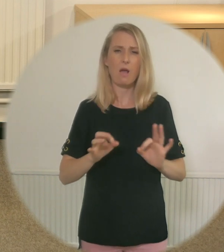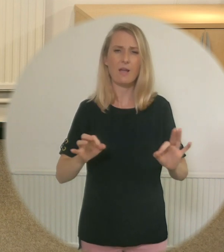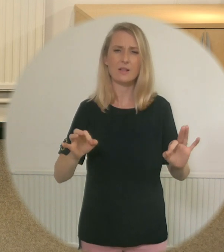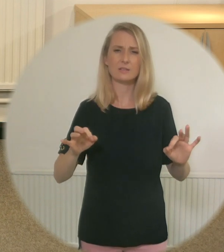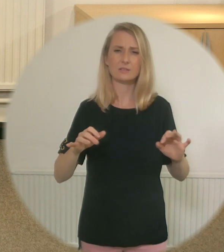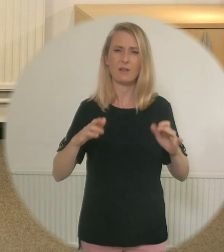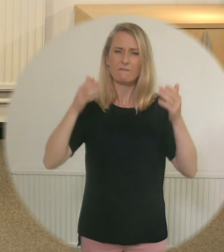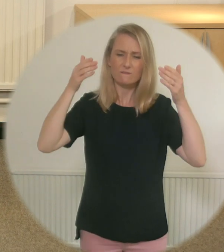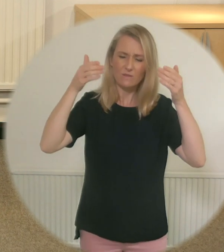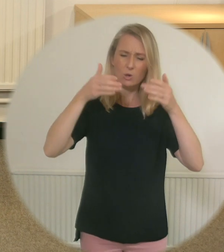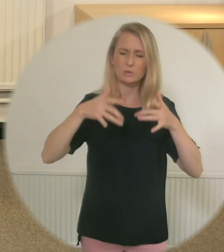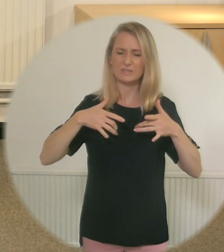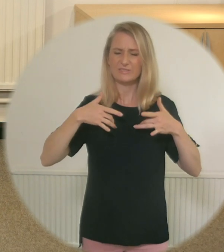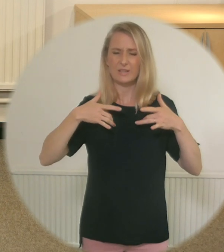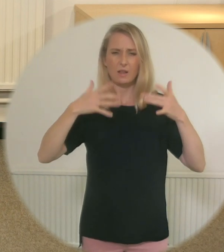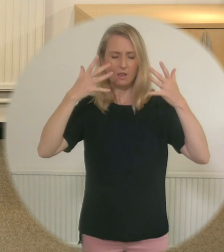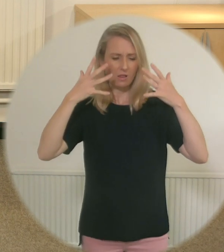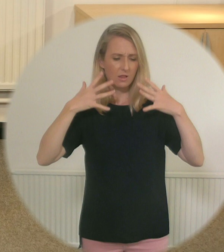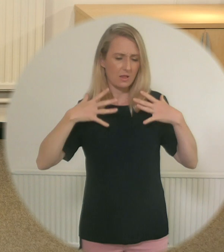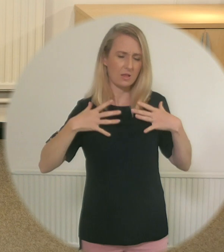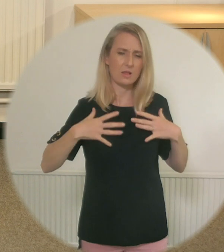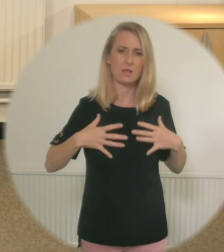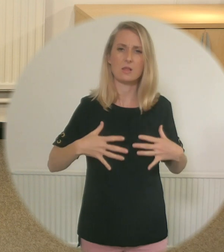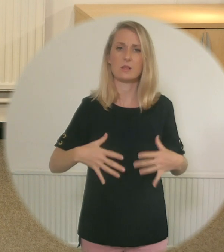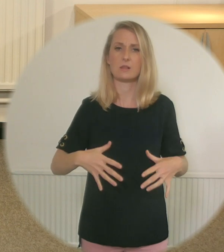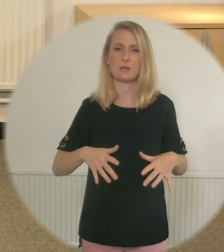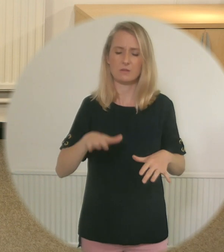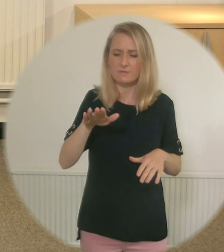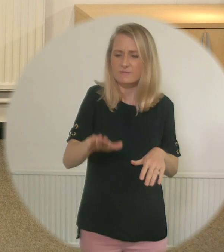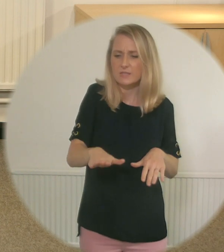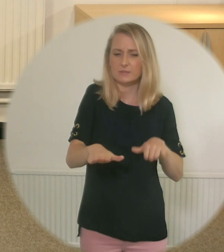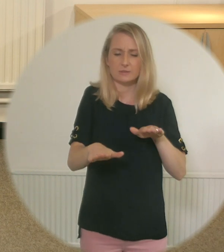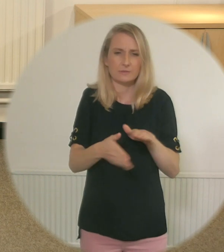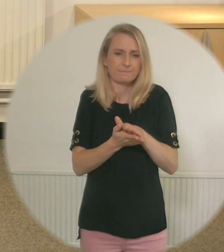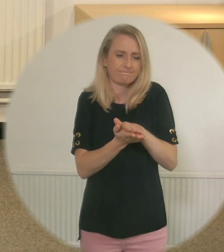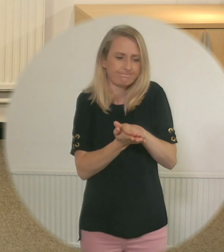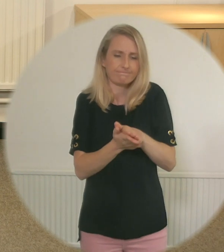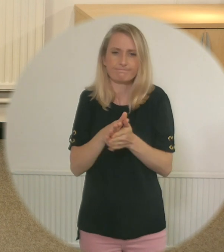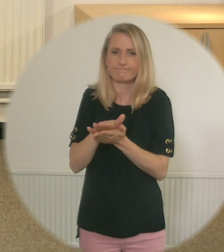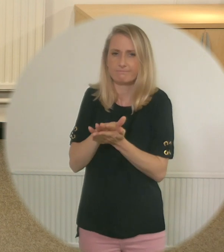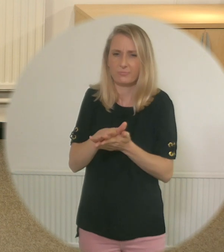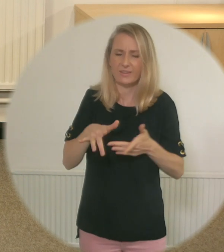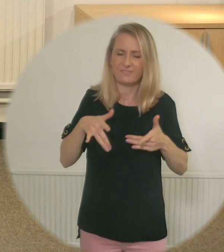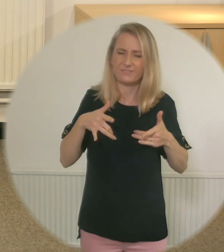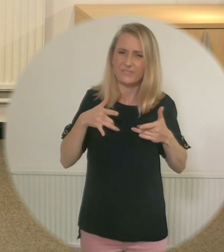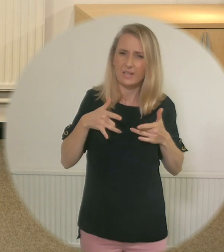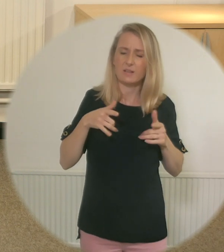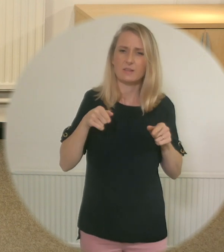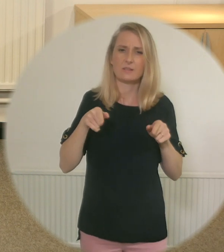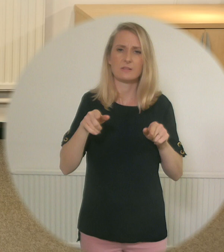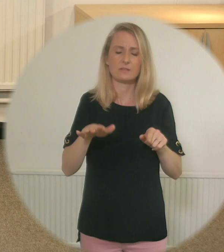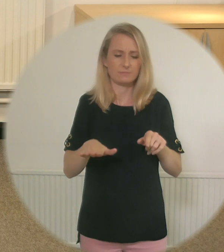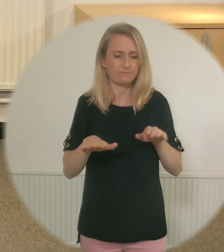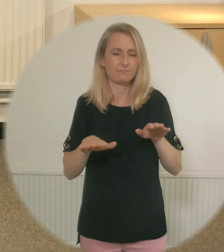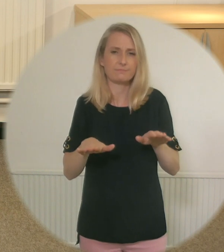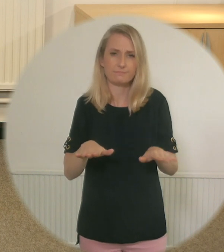your body breathes gently as you sit here with your feet firmly grounded into the floor. So you can do this practice